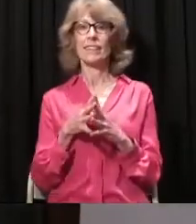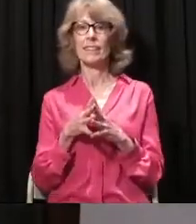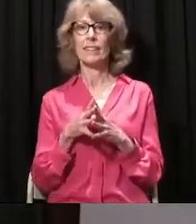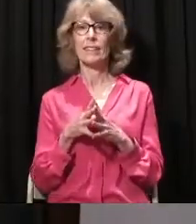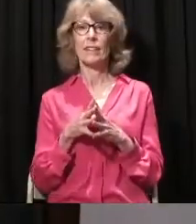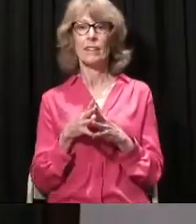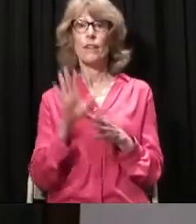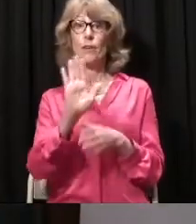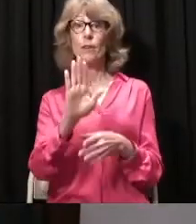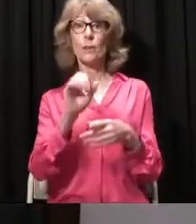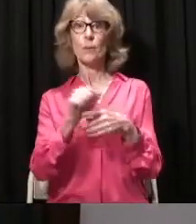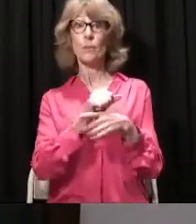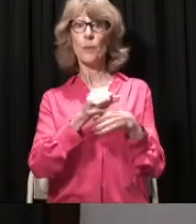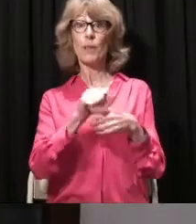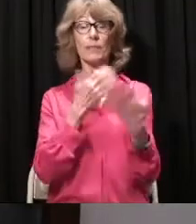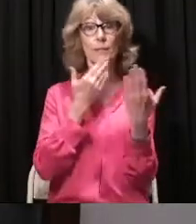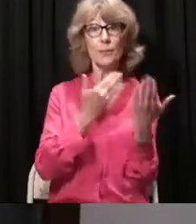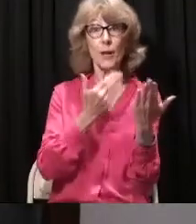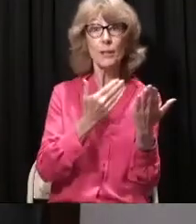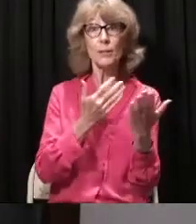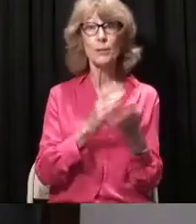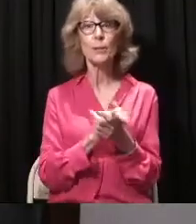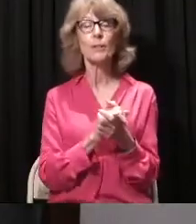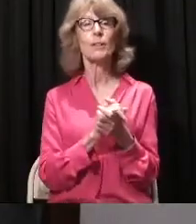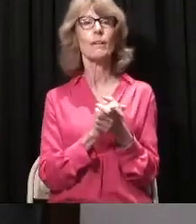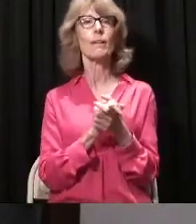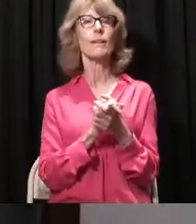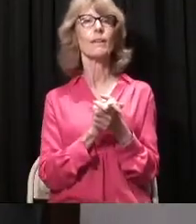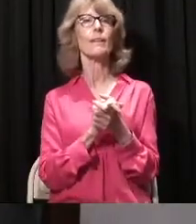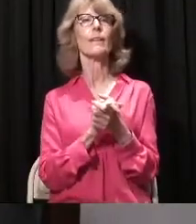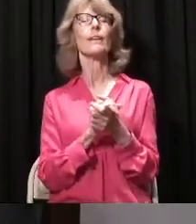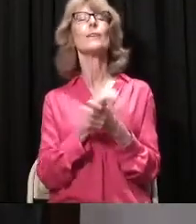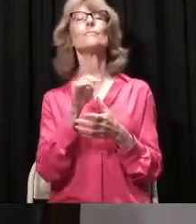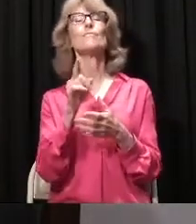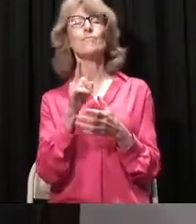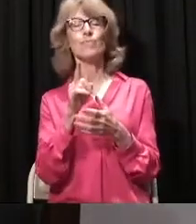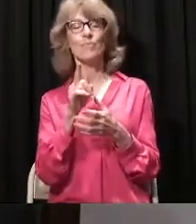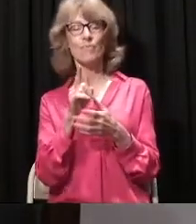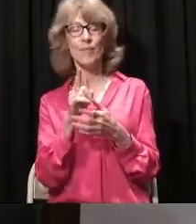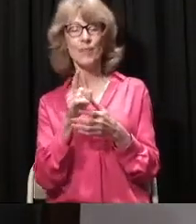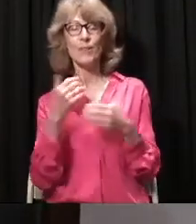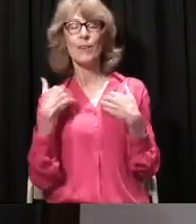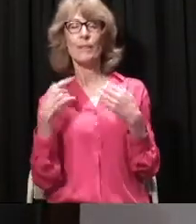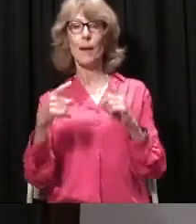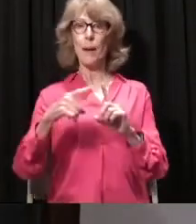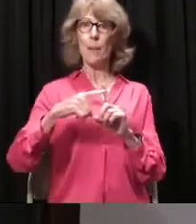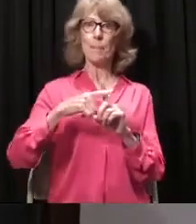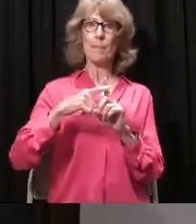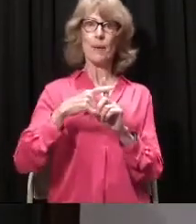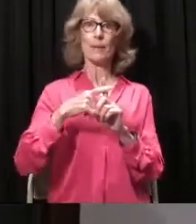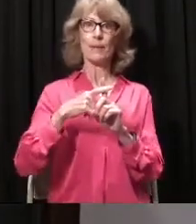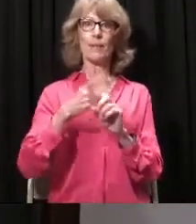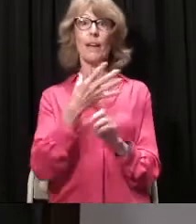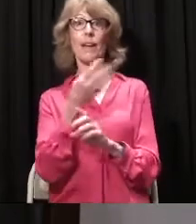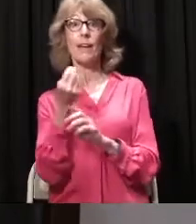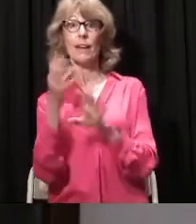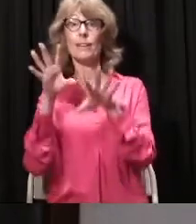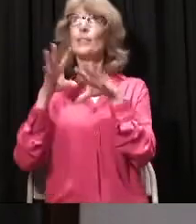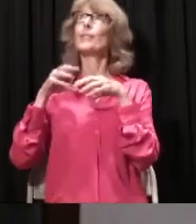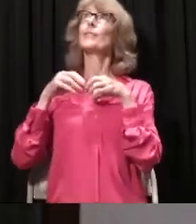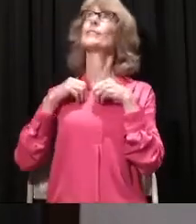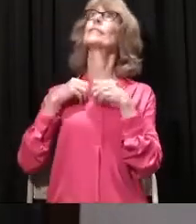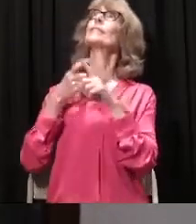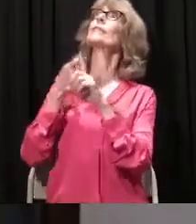you're practicing gratitude, you're in a posture of receptivity. It's really hard to receive anything from God when you're in a funk. But when you decide